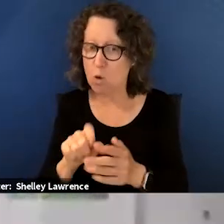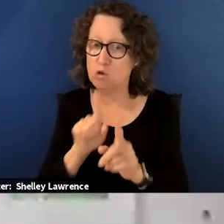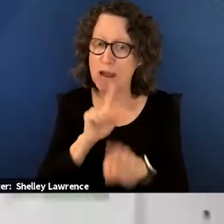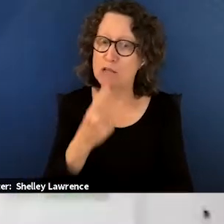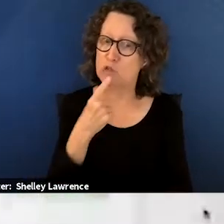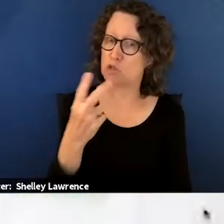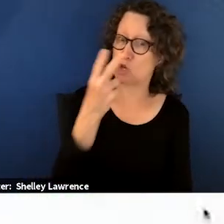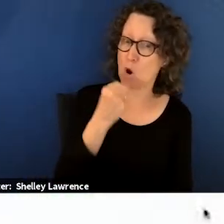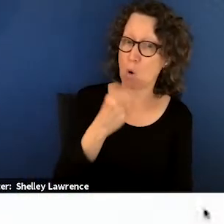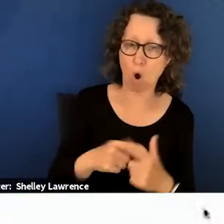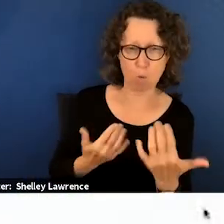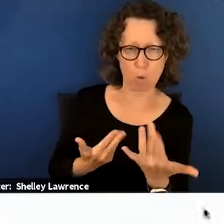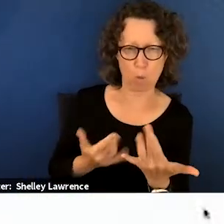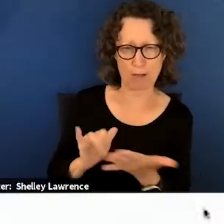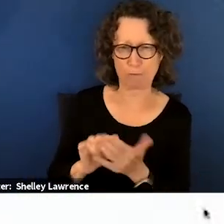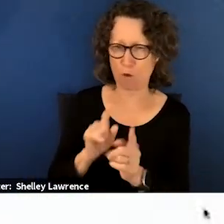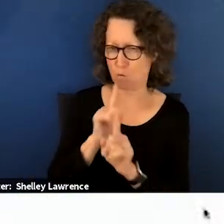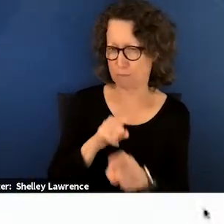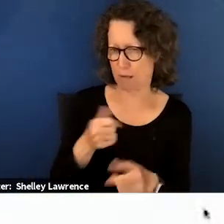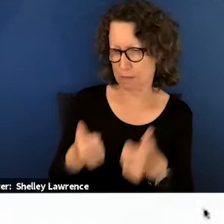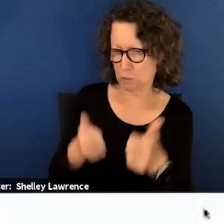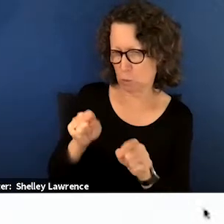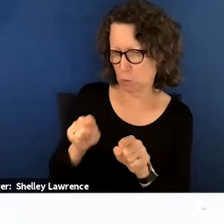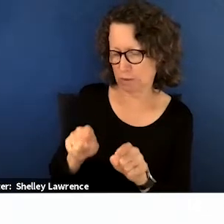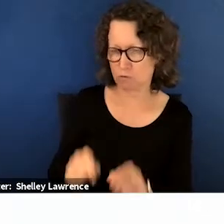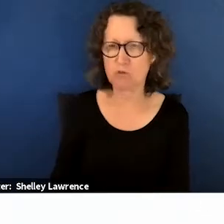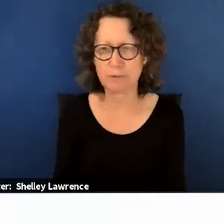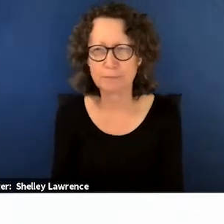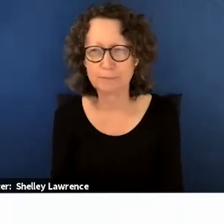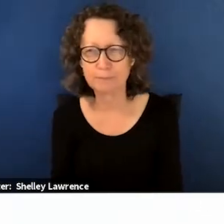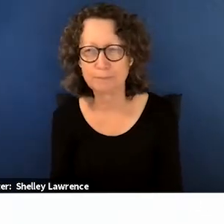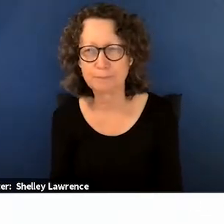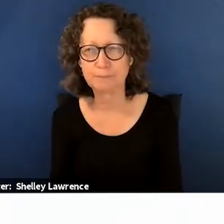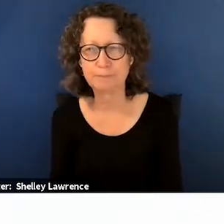or are we waiting for those responses?